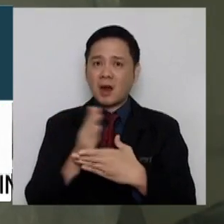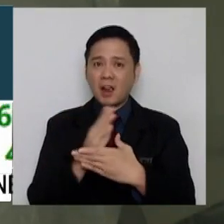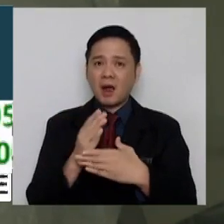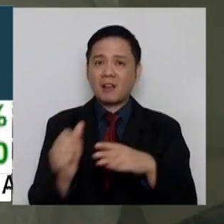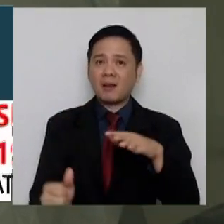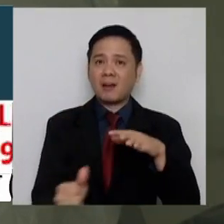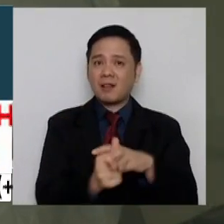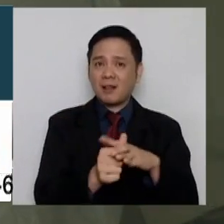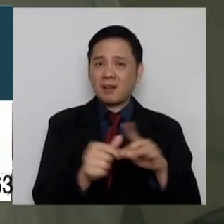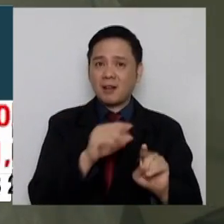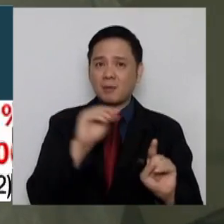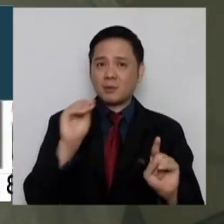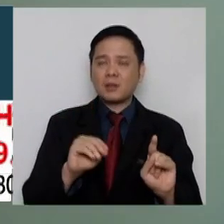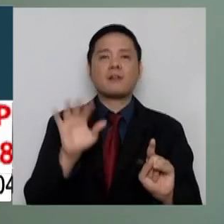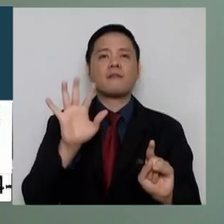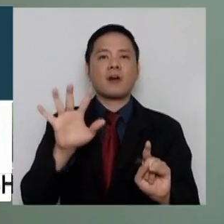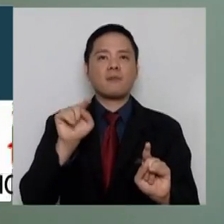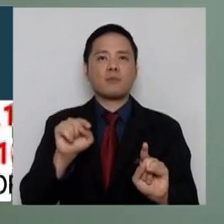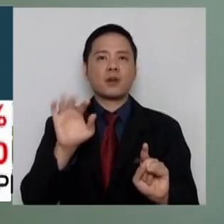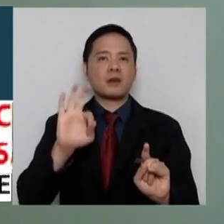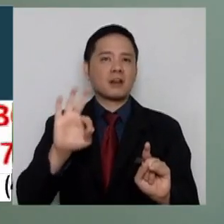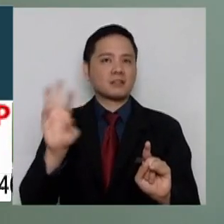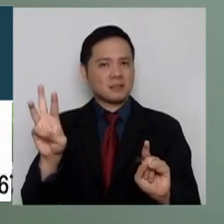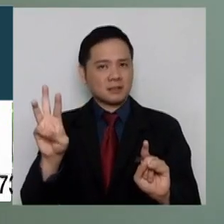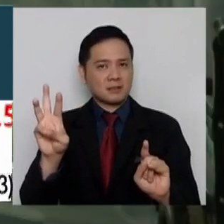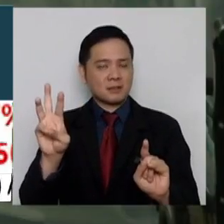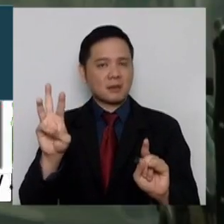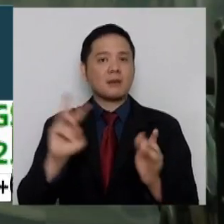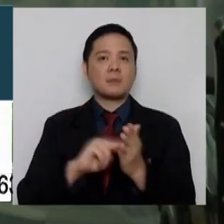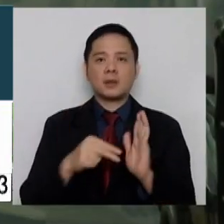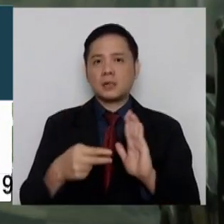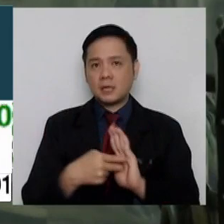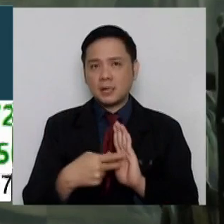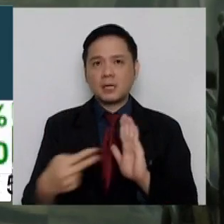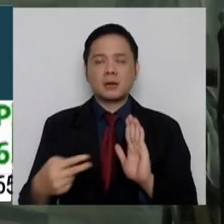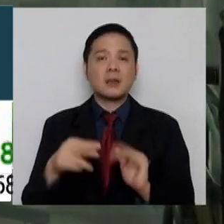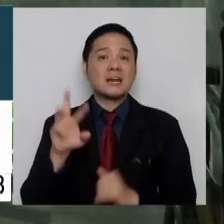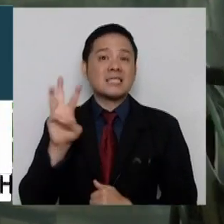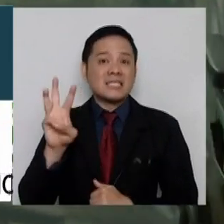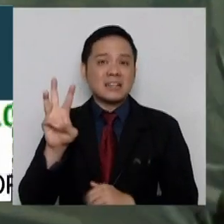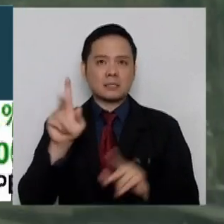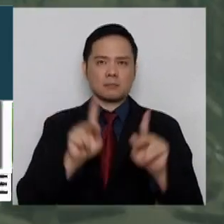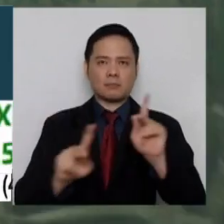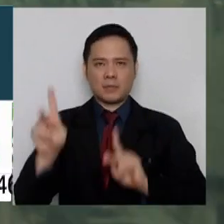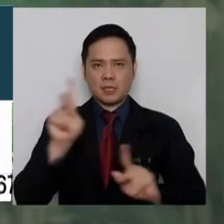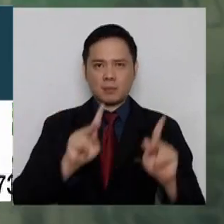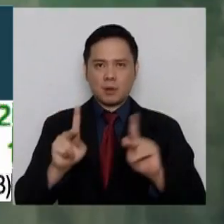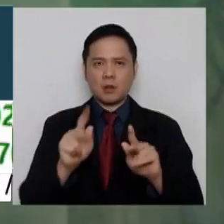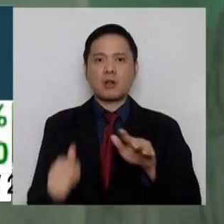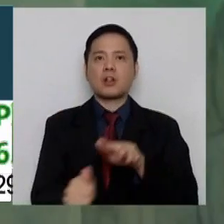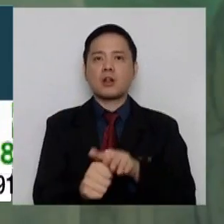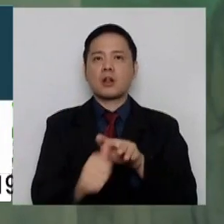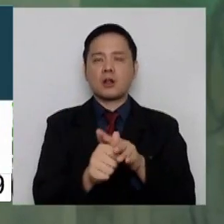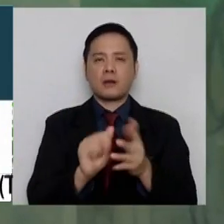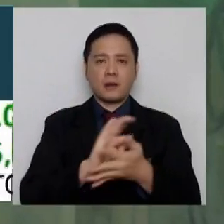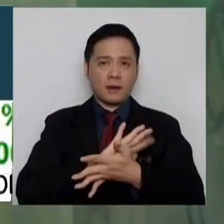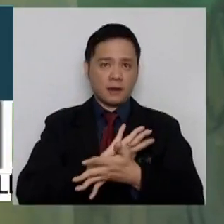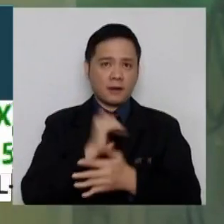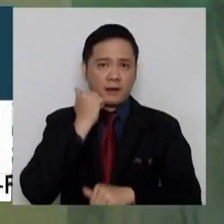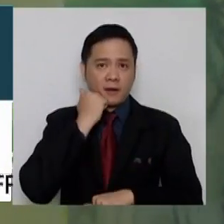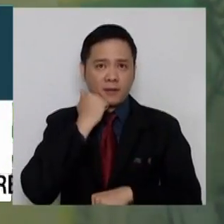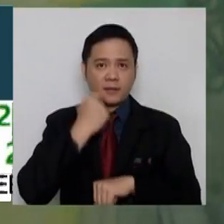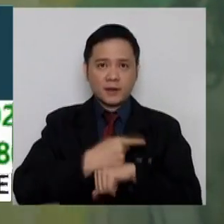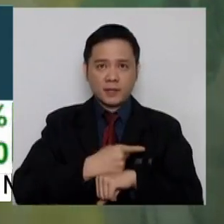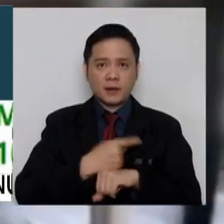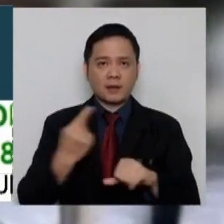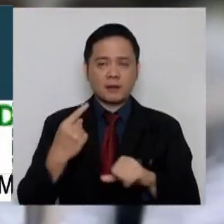at 5.96. It means that not more than 6 people contract COVID-19 daily since